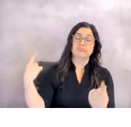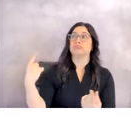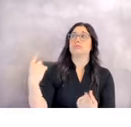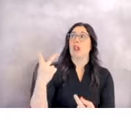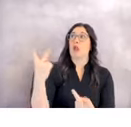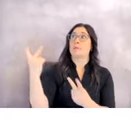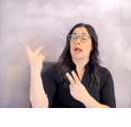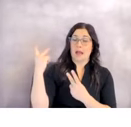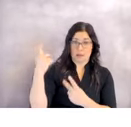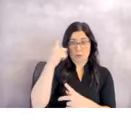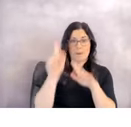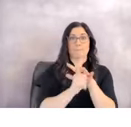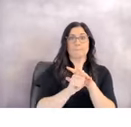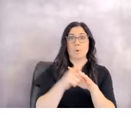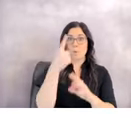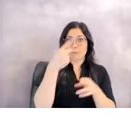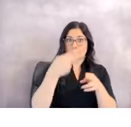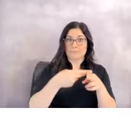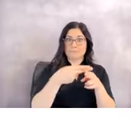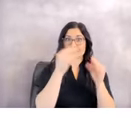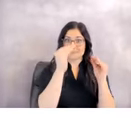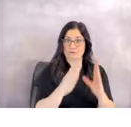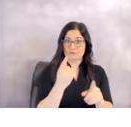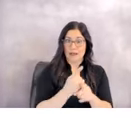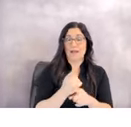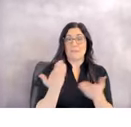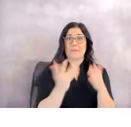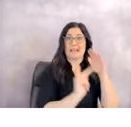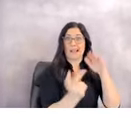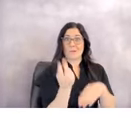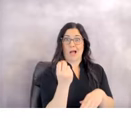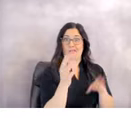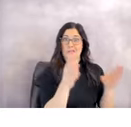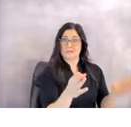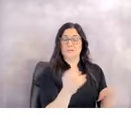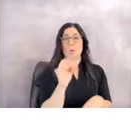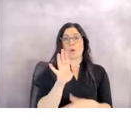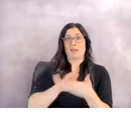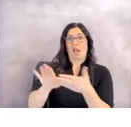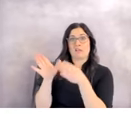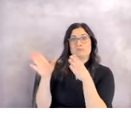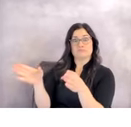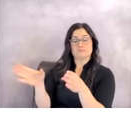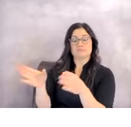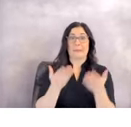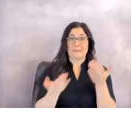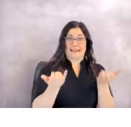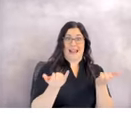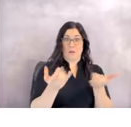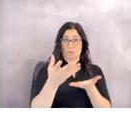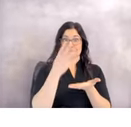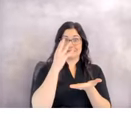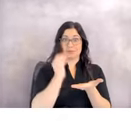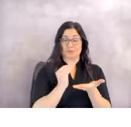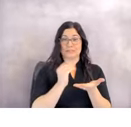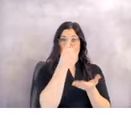you something will come to mind, some person really quick. Maybe it was K-12, maybe it was in college, and maybe it's now that there's